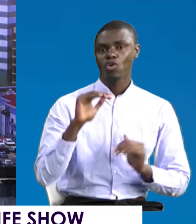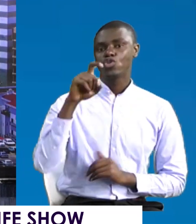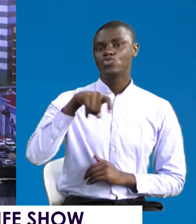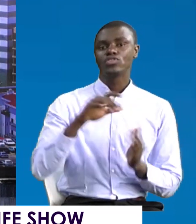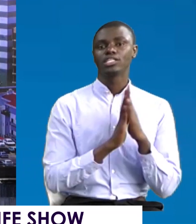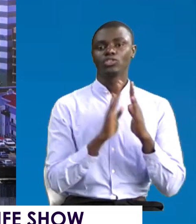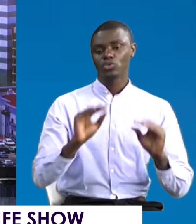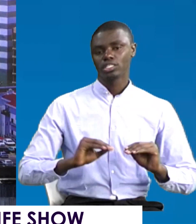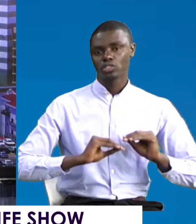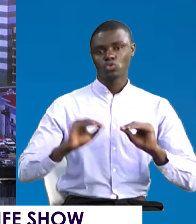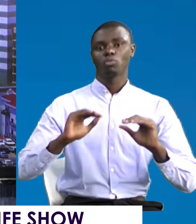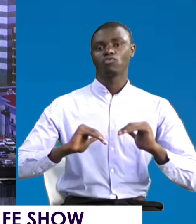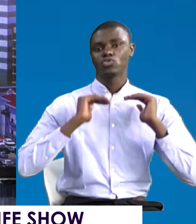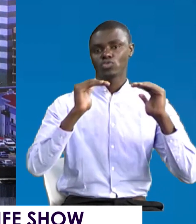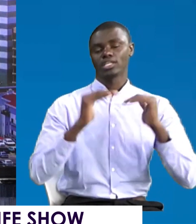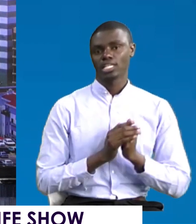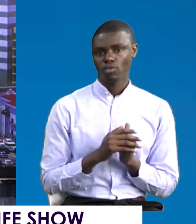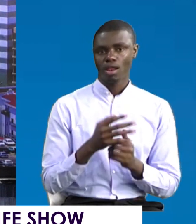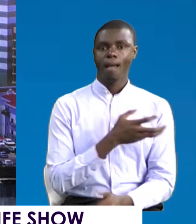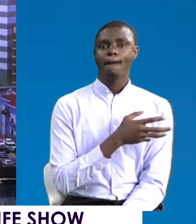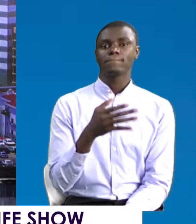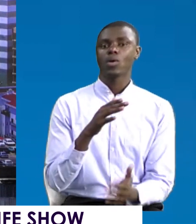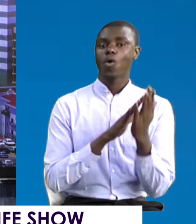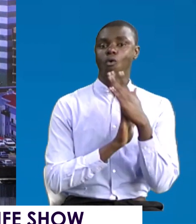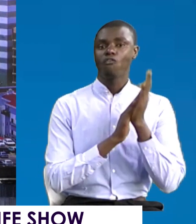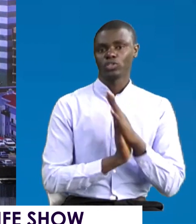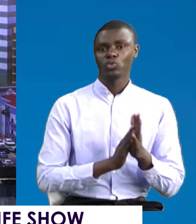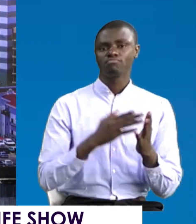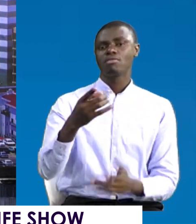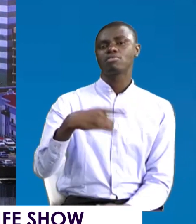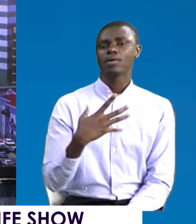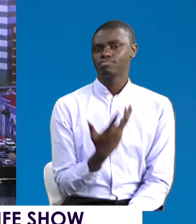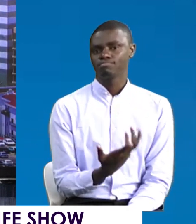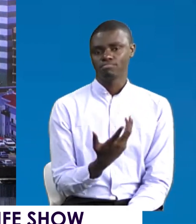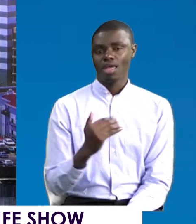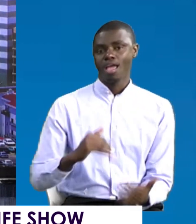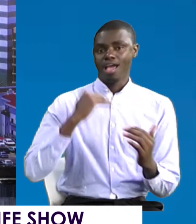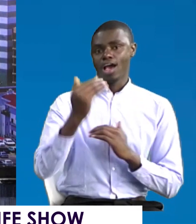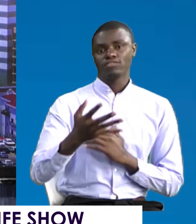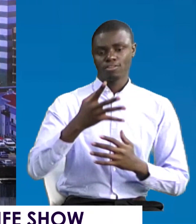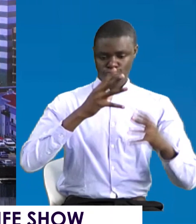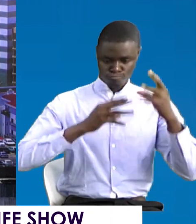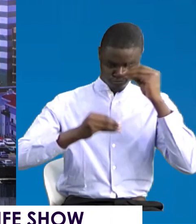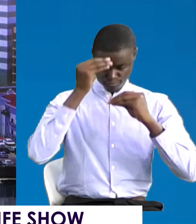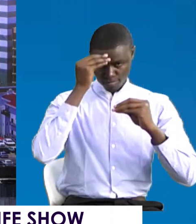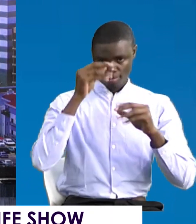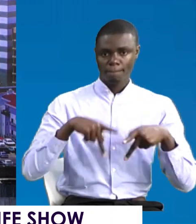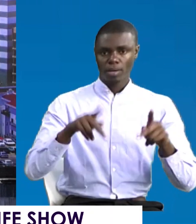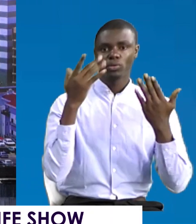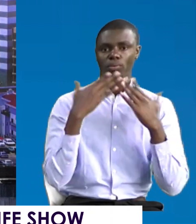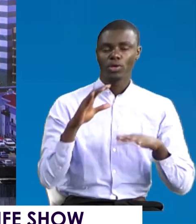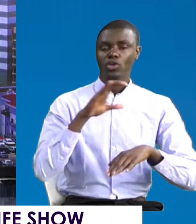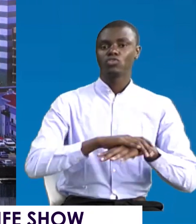story to move to the next level. The power of a story demands that after you've gained permission,